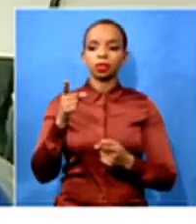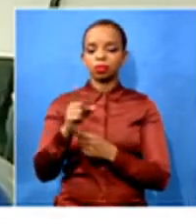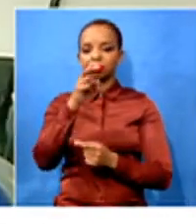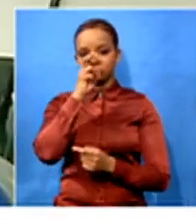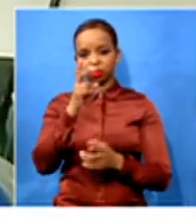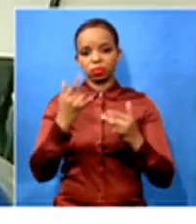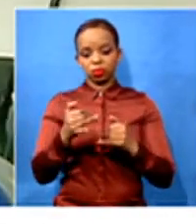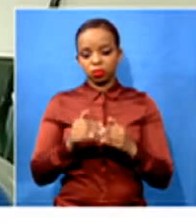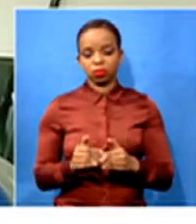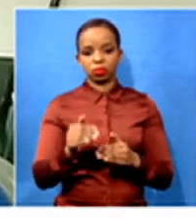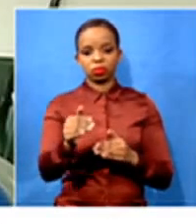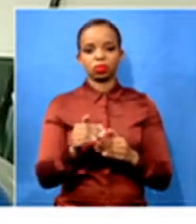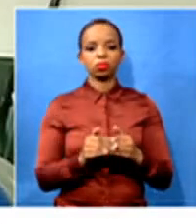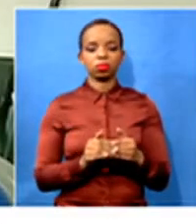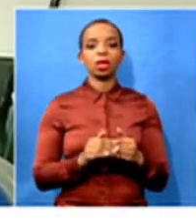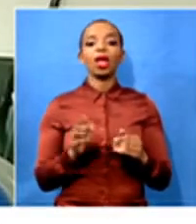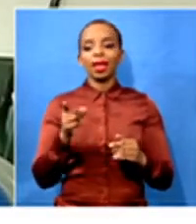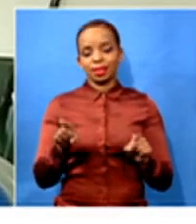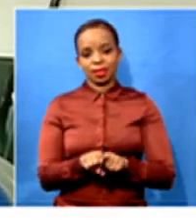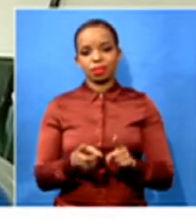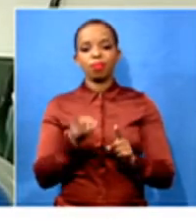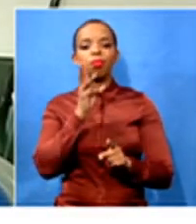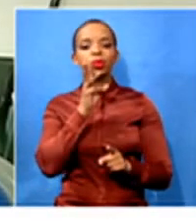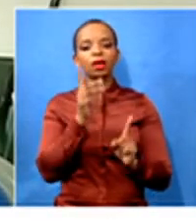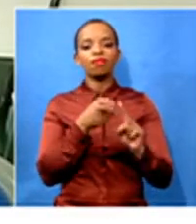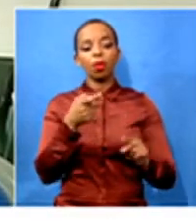about 17% from the west side.